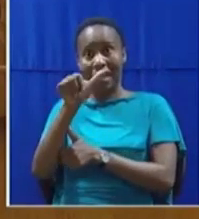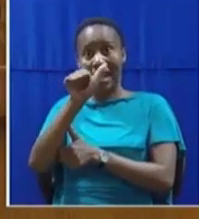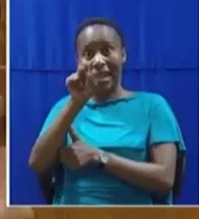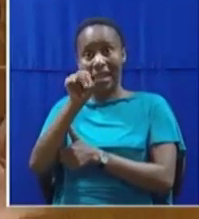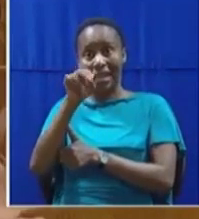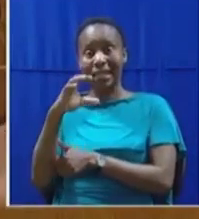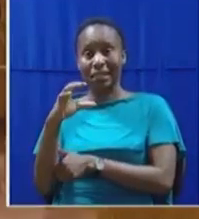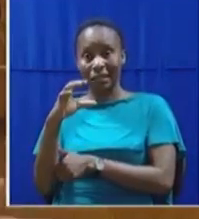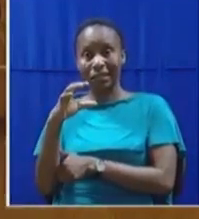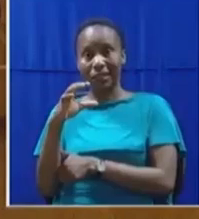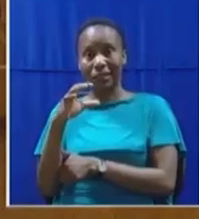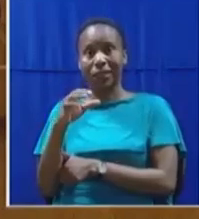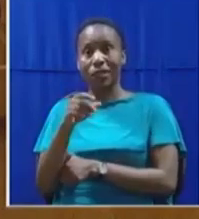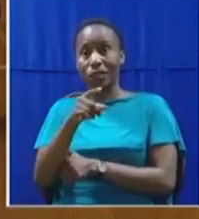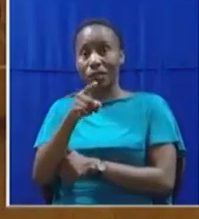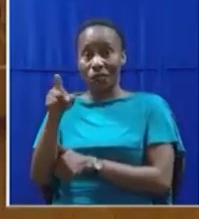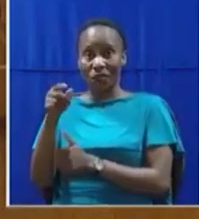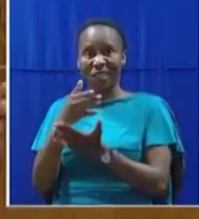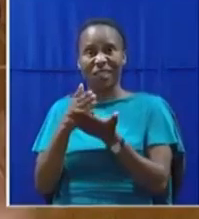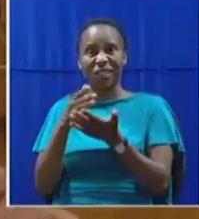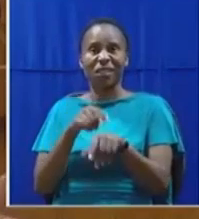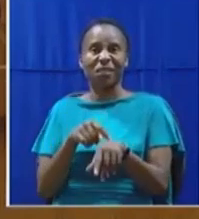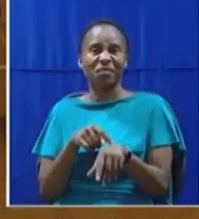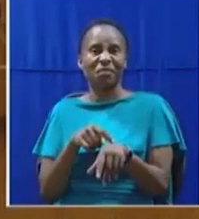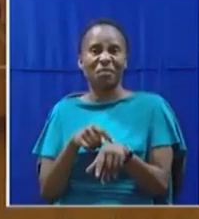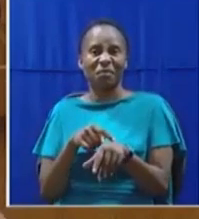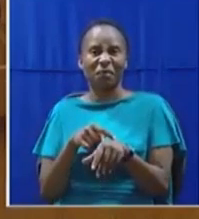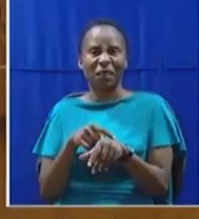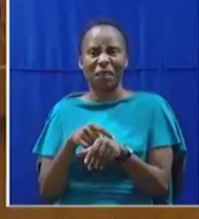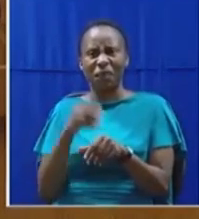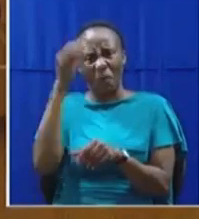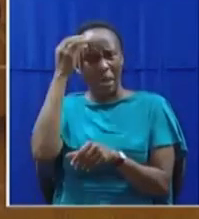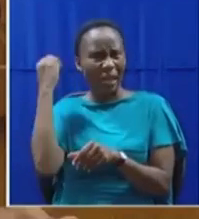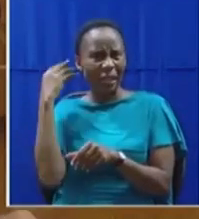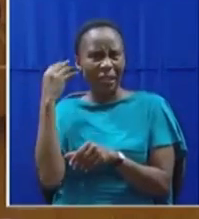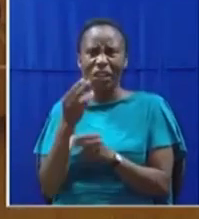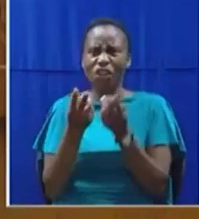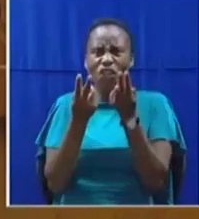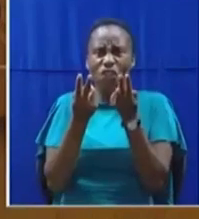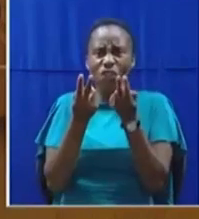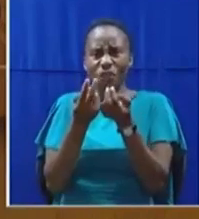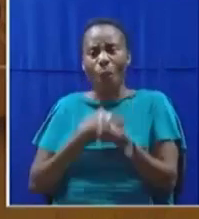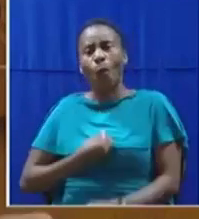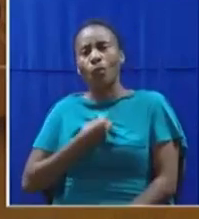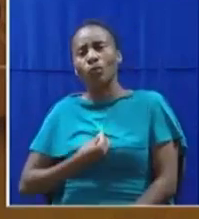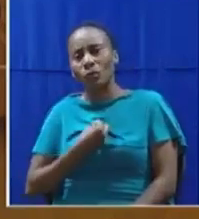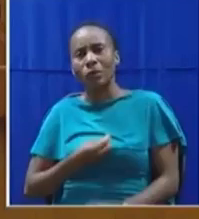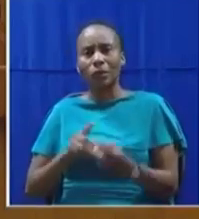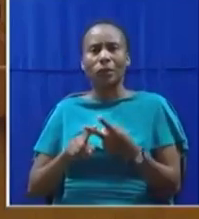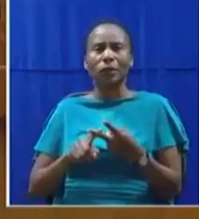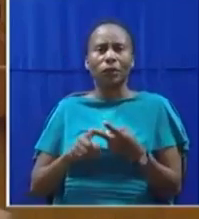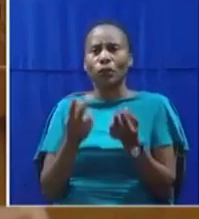Those that sometimes forget or are new or young, disorientated,